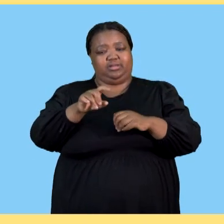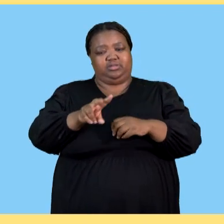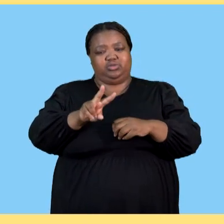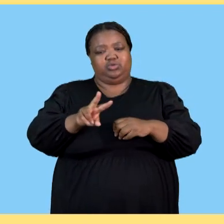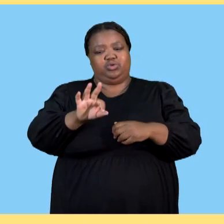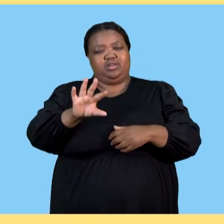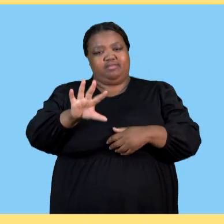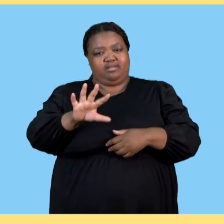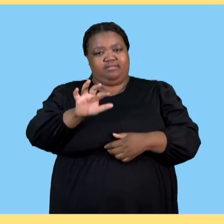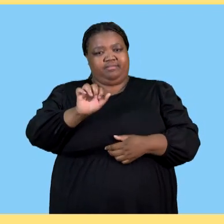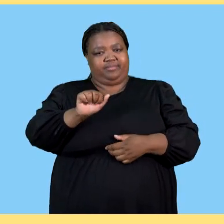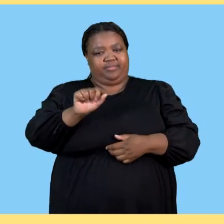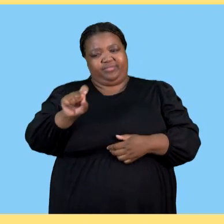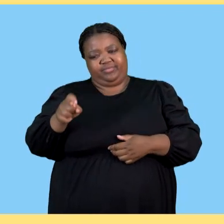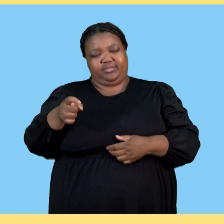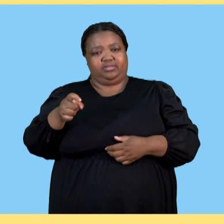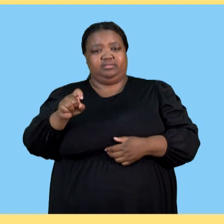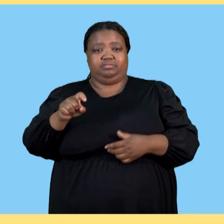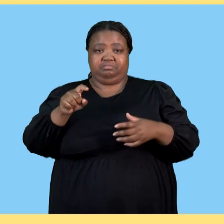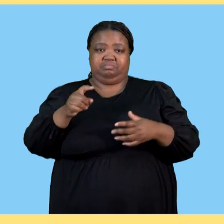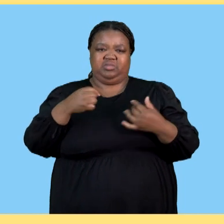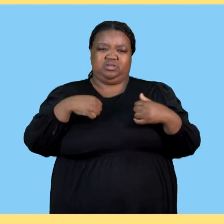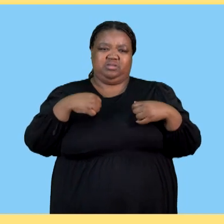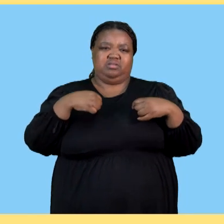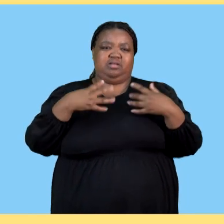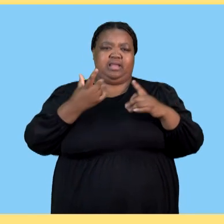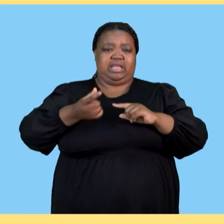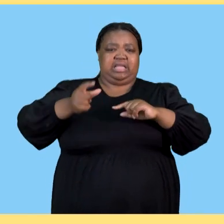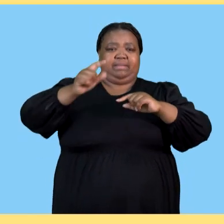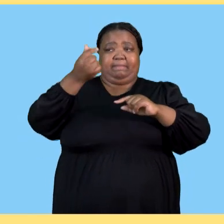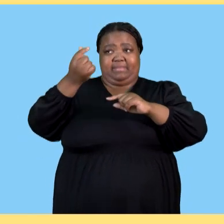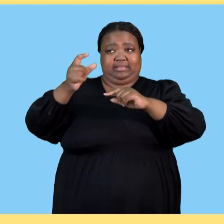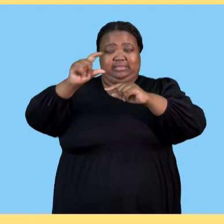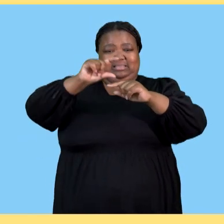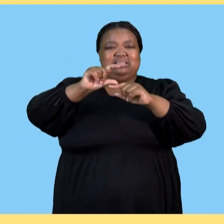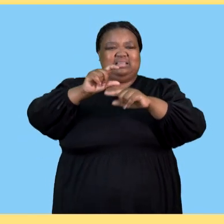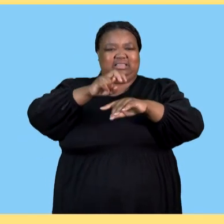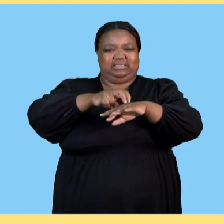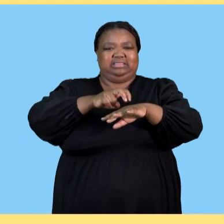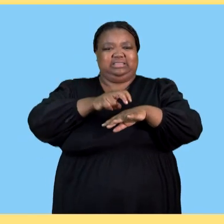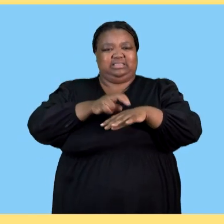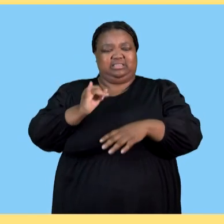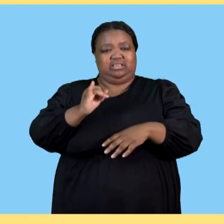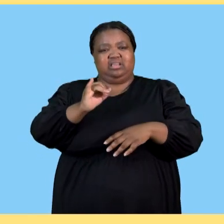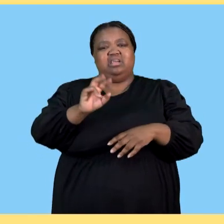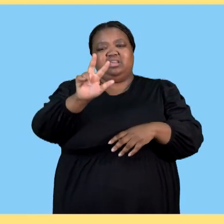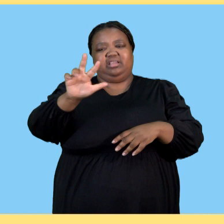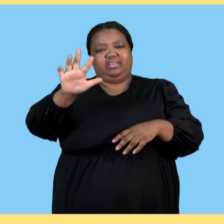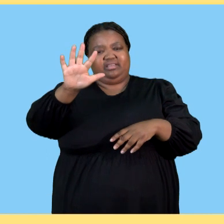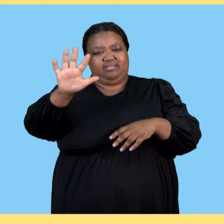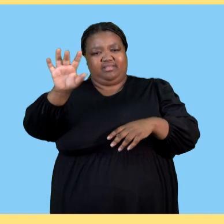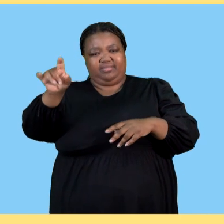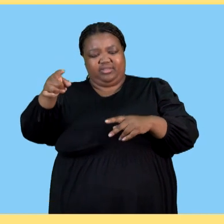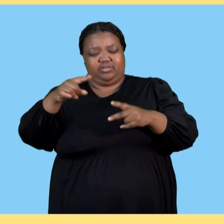then brought down. 235. Now, I still need to get my interest. So I'll say 85